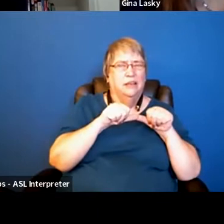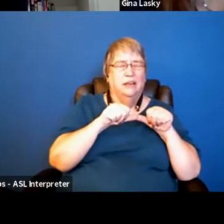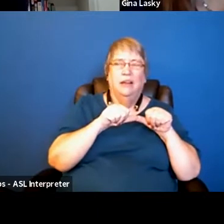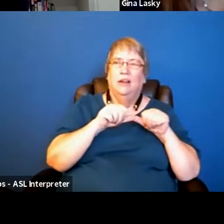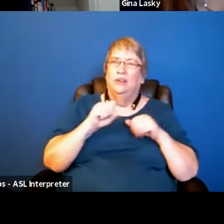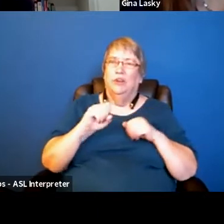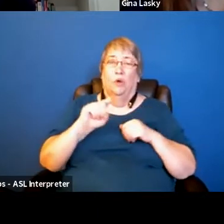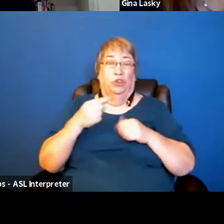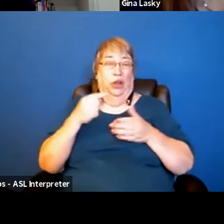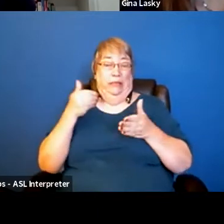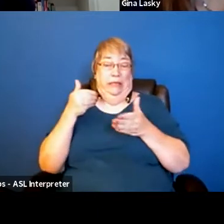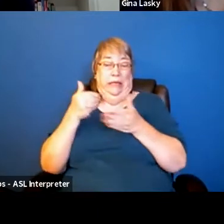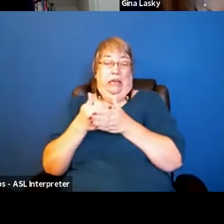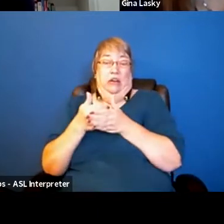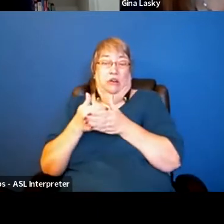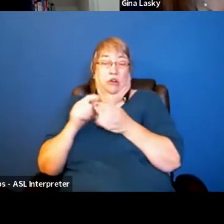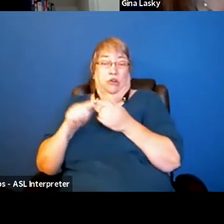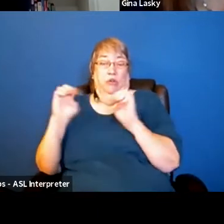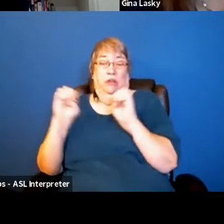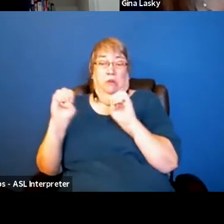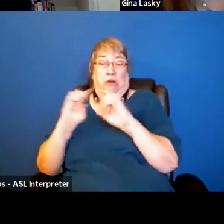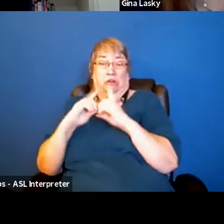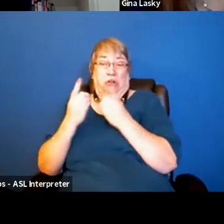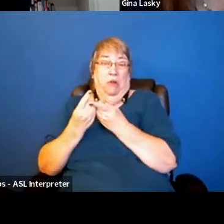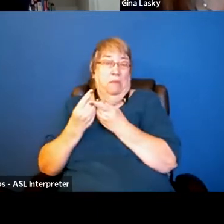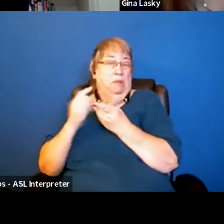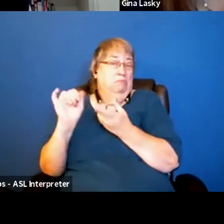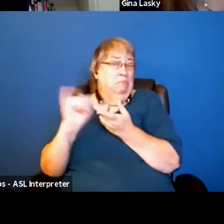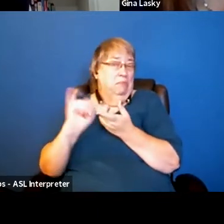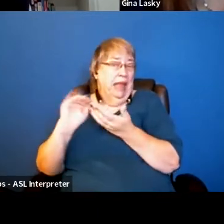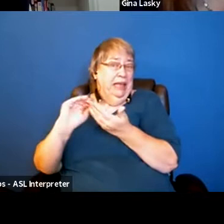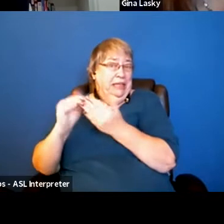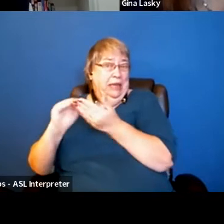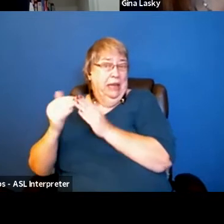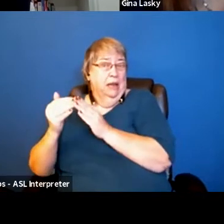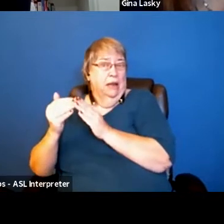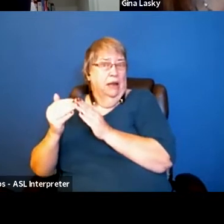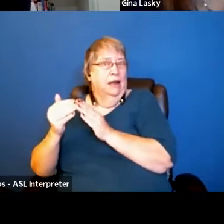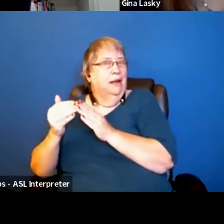just proximity to the emergency department, which you might have in a more urban area,